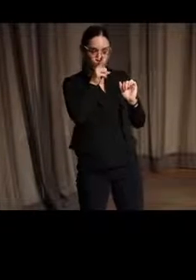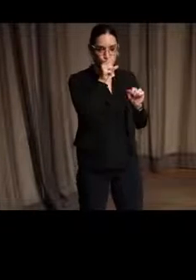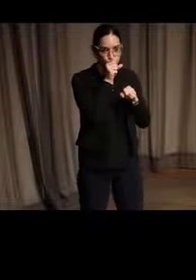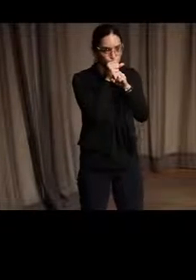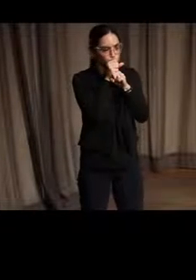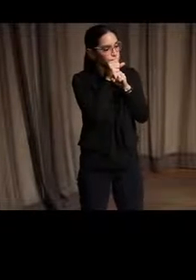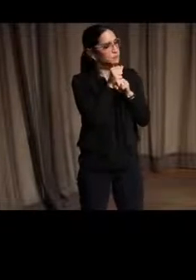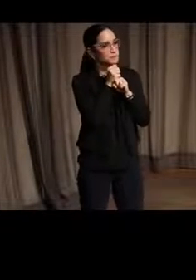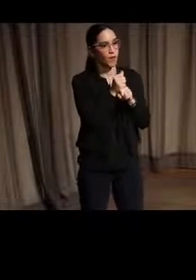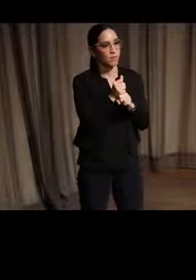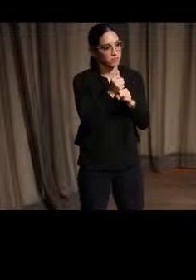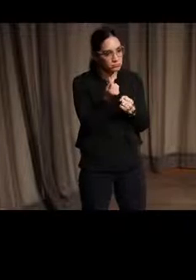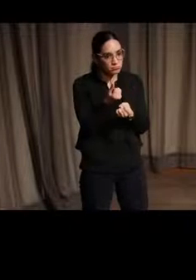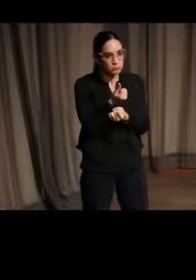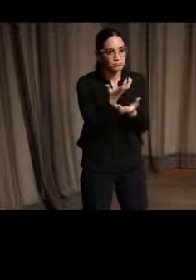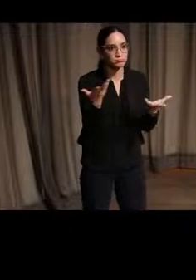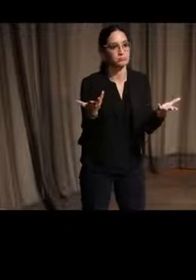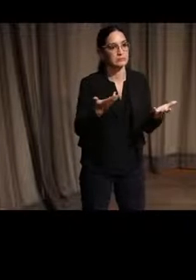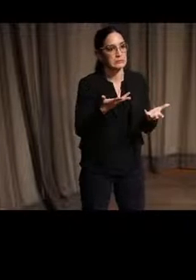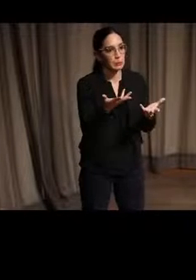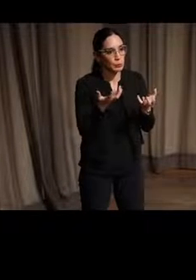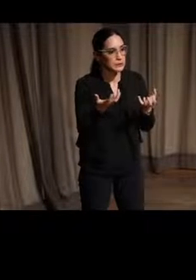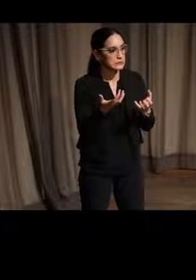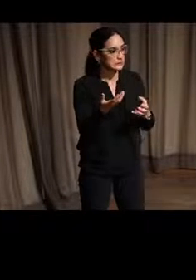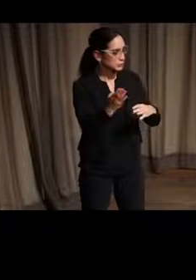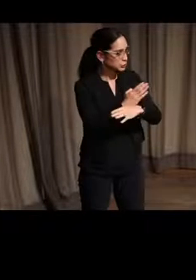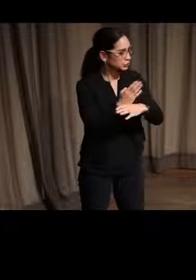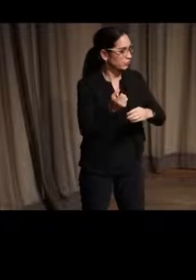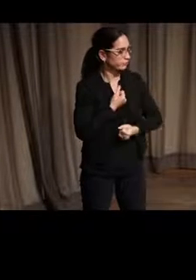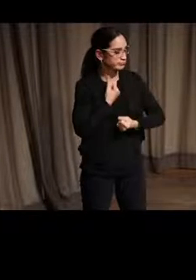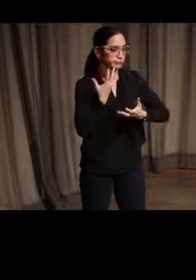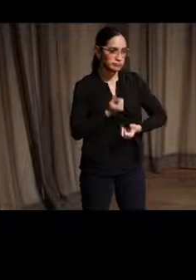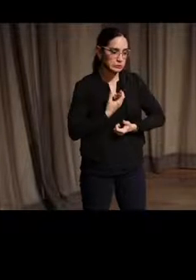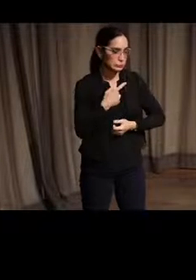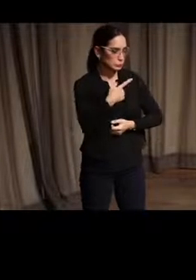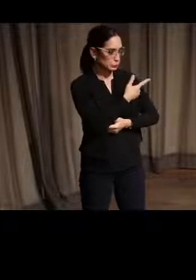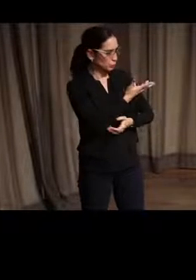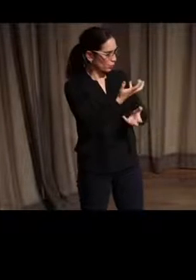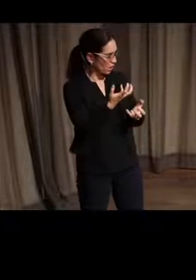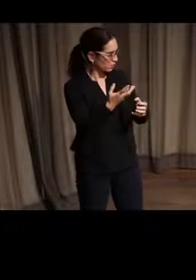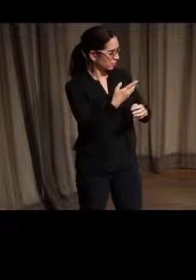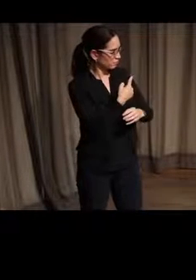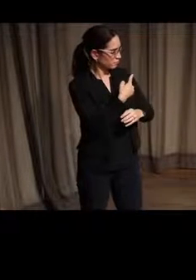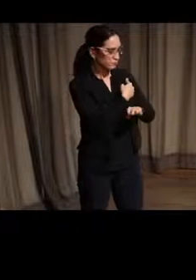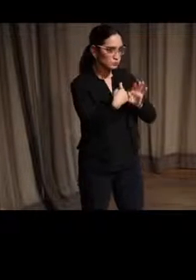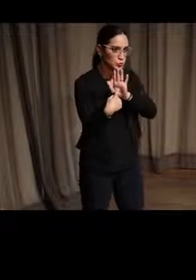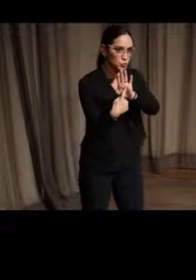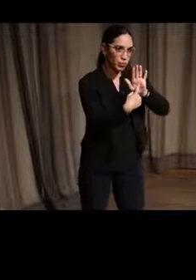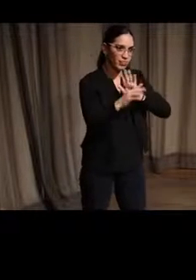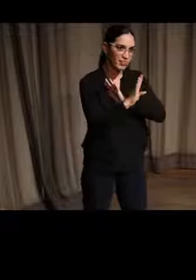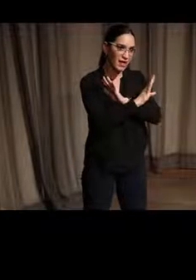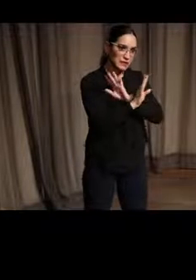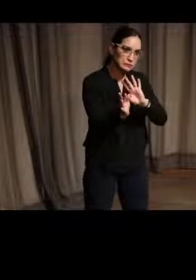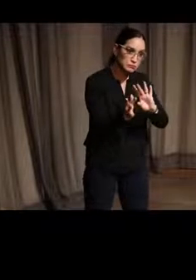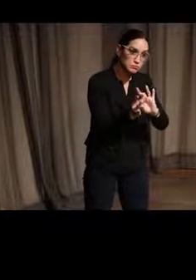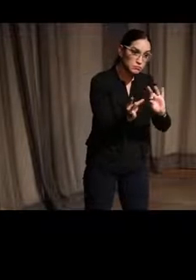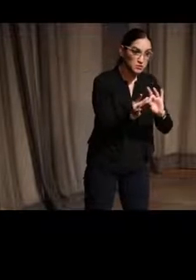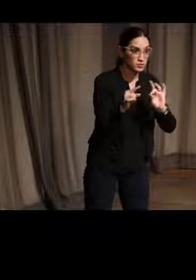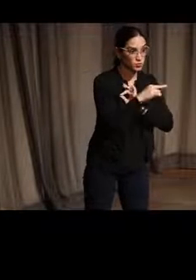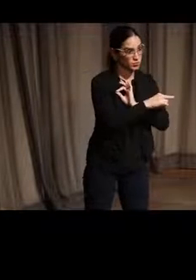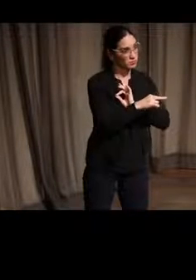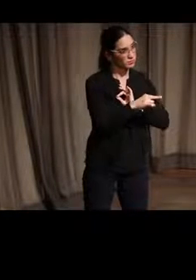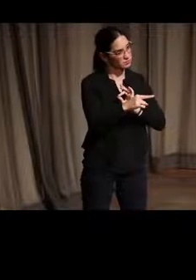And I'm wondering if you felt that that was also the intention, if you were hoping that that message would come through, and what you hope that message is